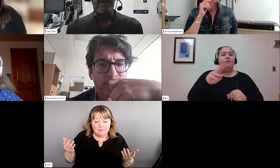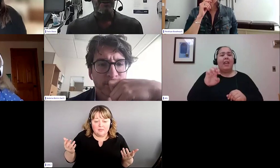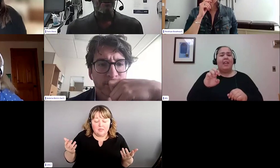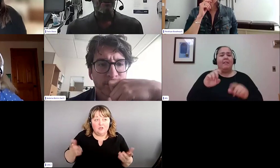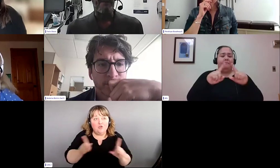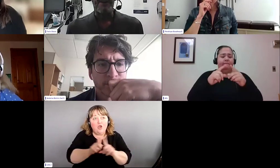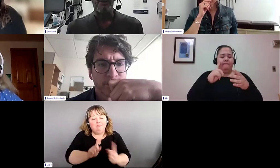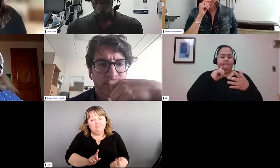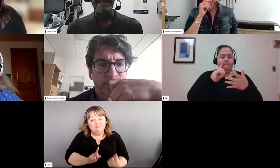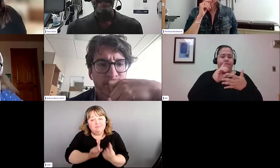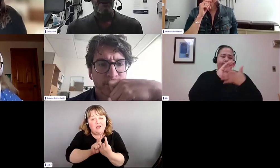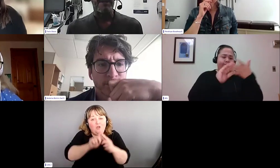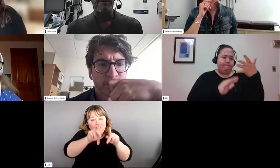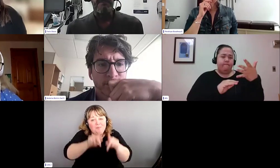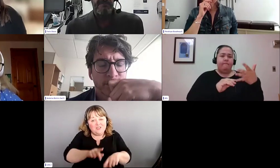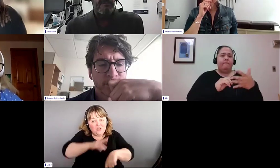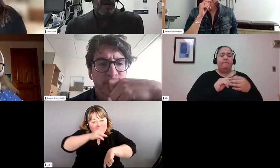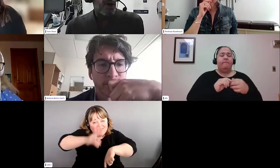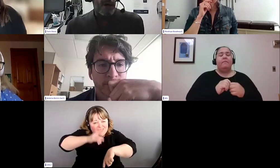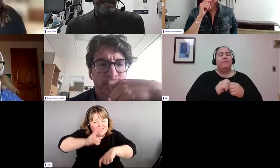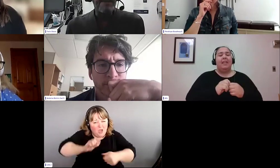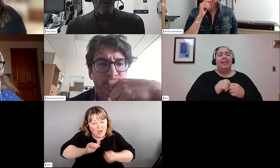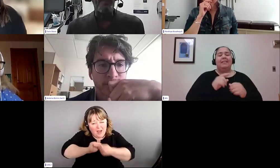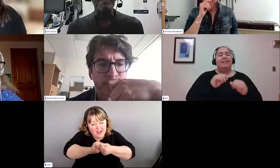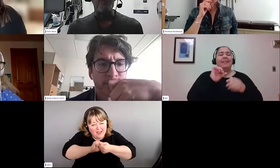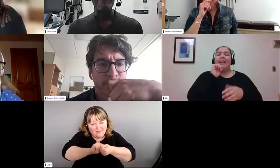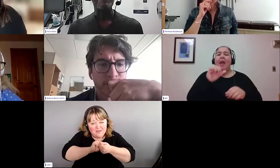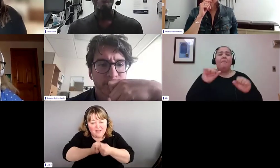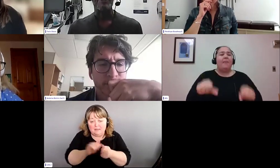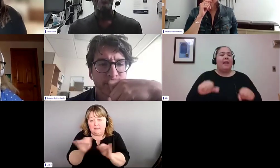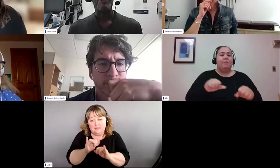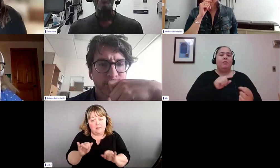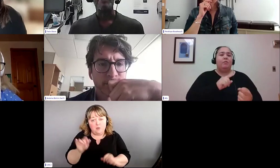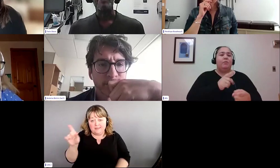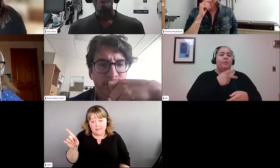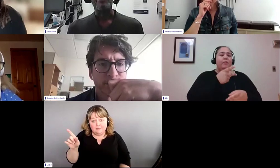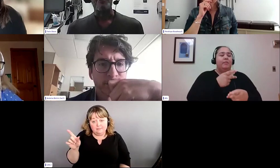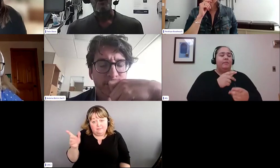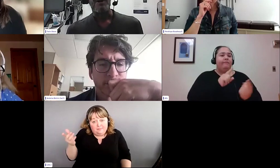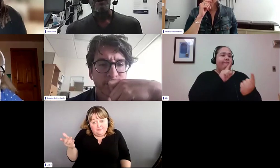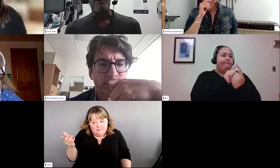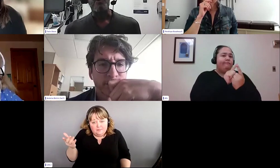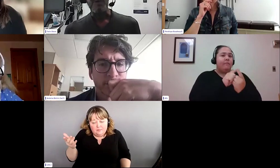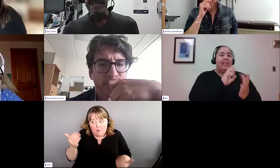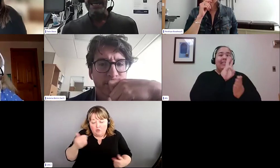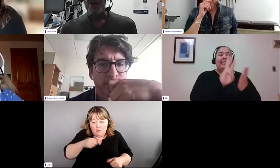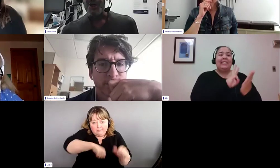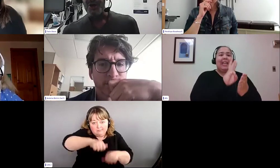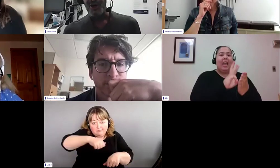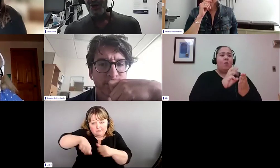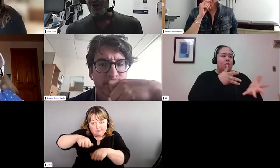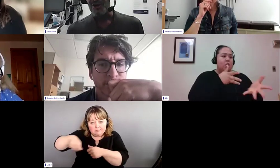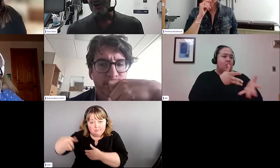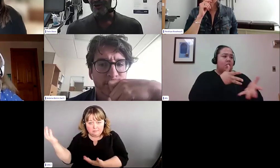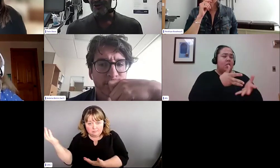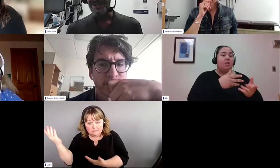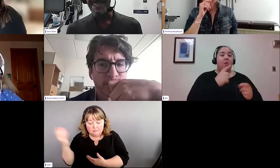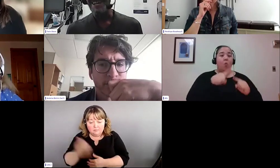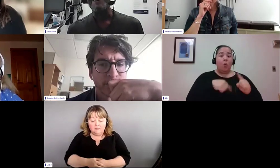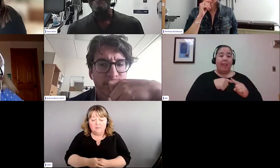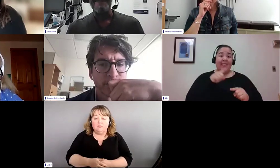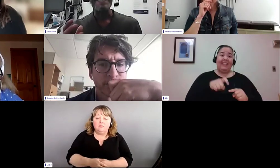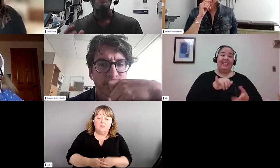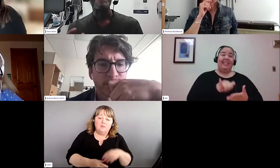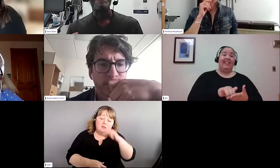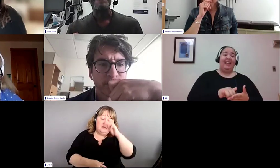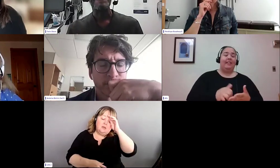possible to remain 6 hours with a patient when they need that. So,